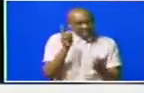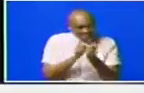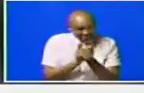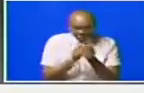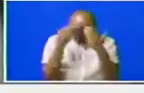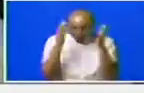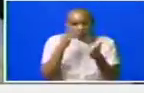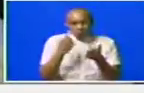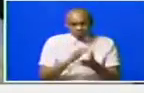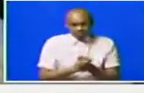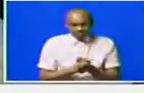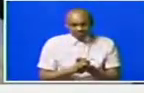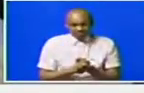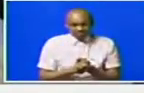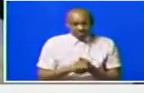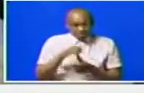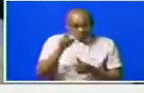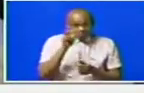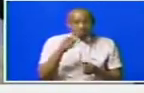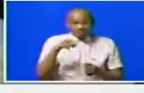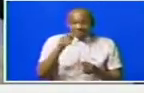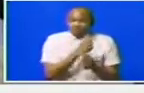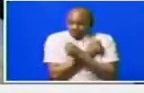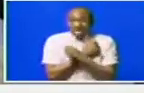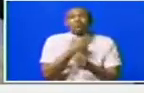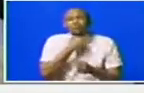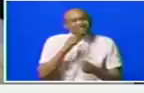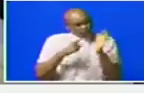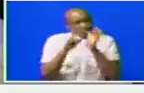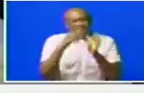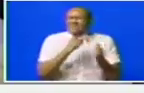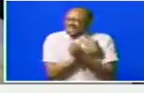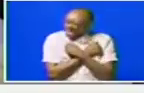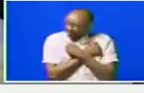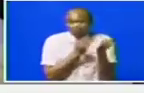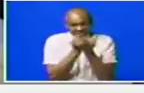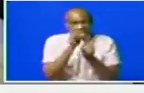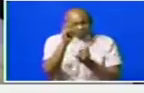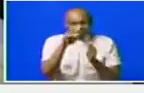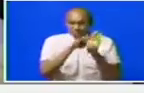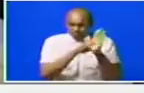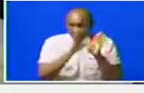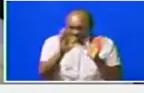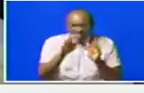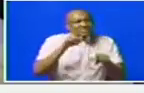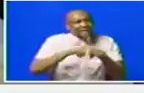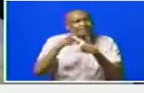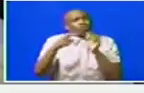met. We like watching your show on Saturdays. So there's this time you